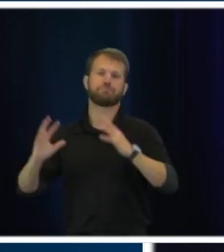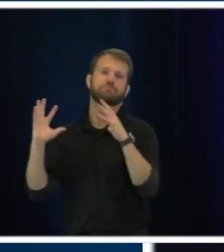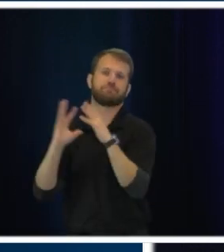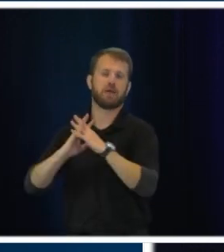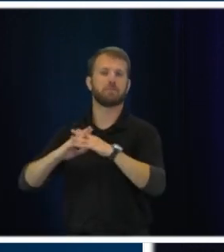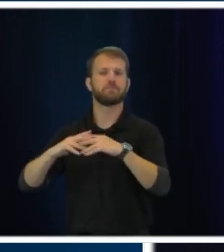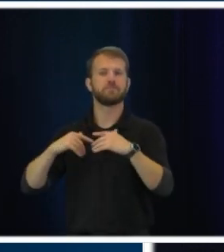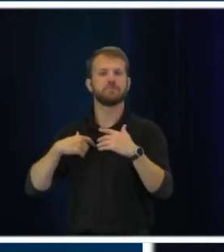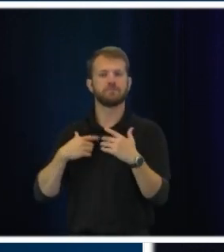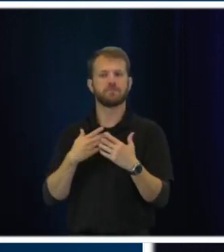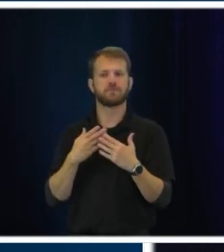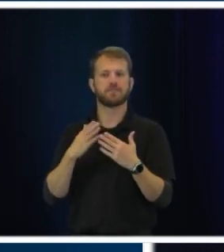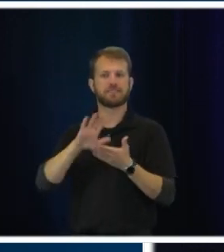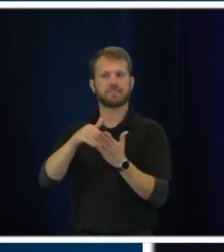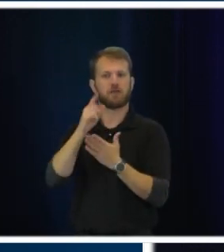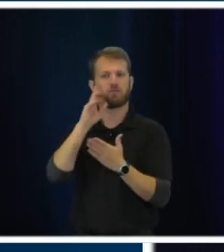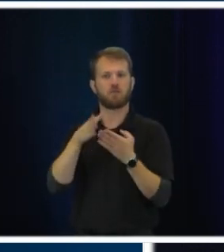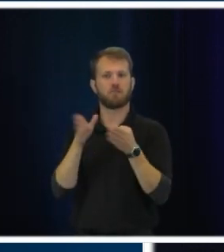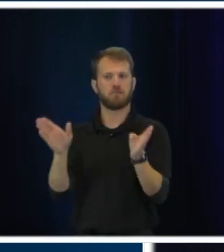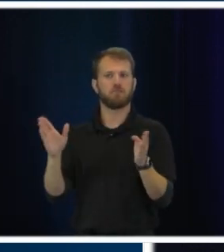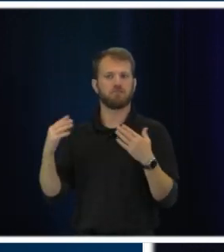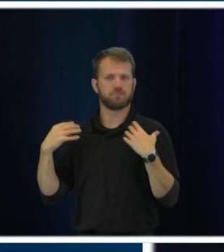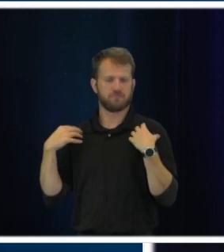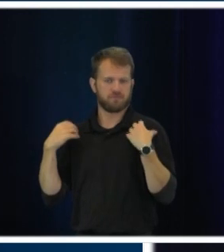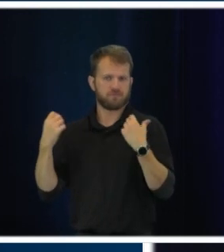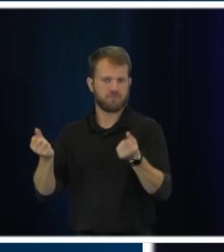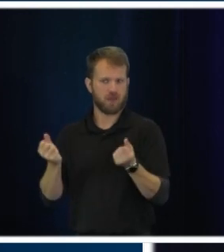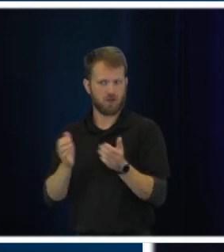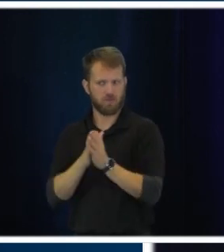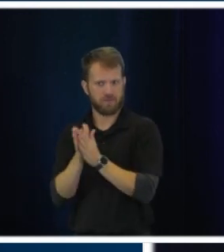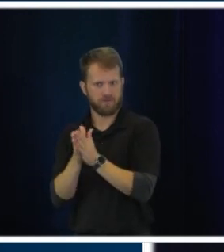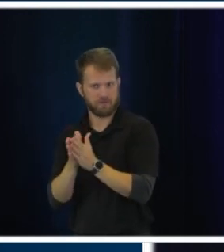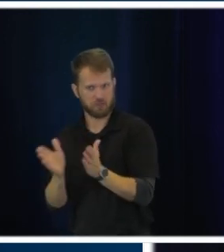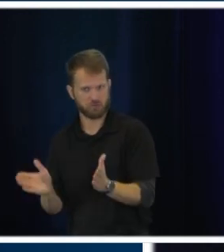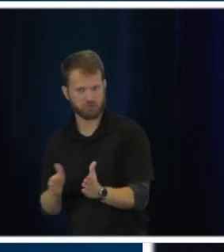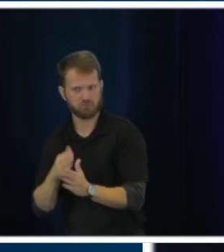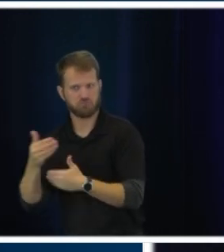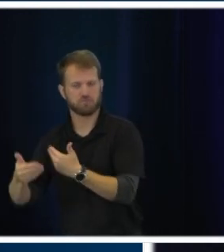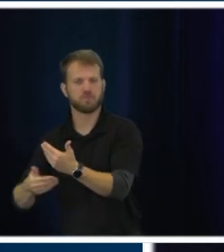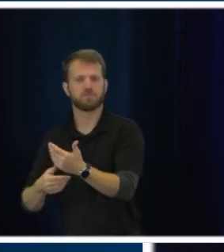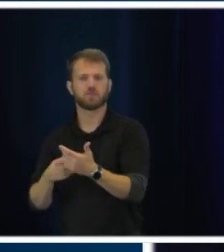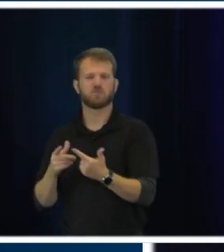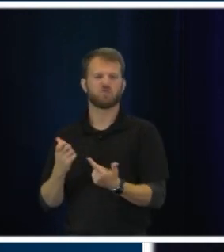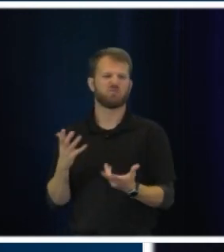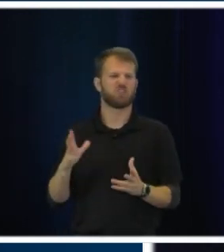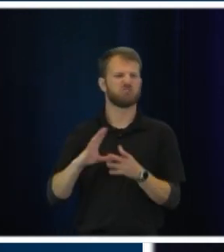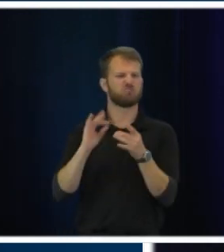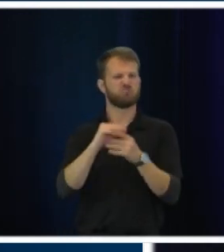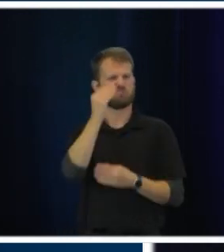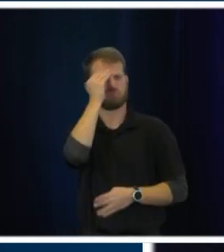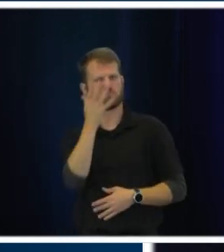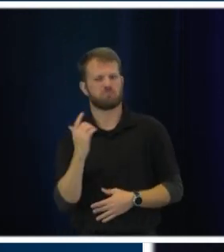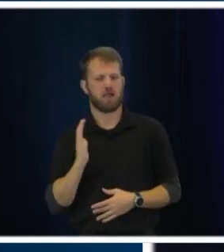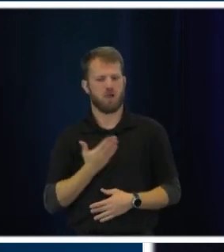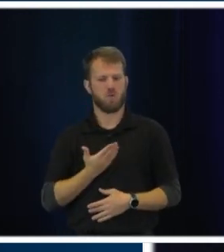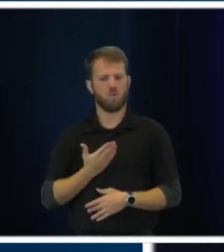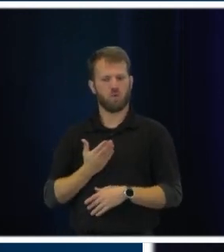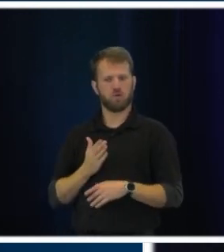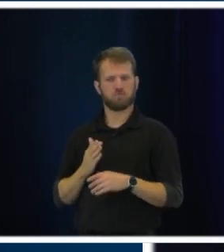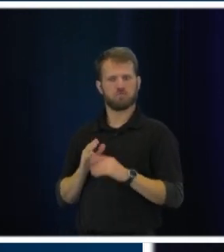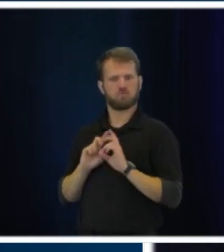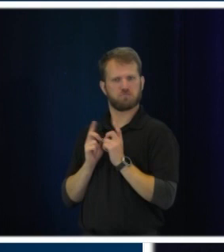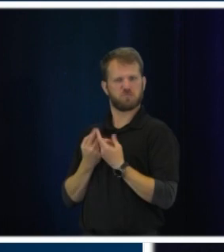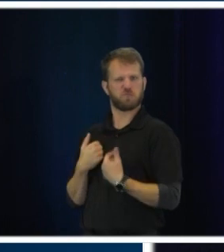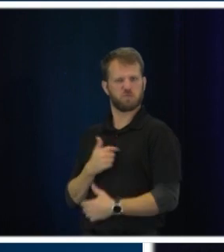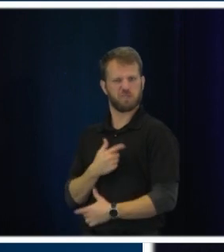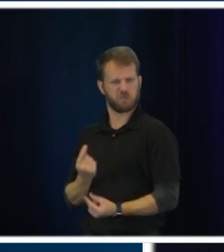Health Innovation, and you heard Director William Scott say a little bit about some of the work that we do at the Center for Public Health Innovation. But what